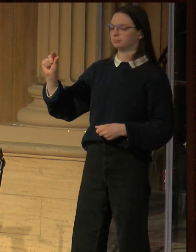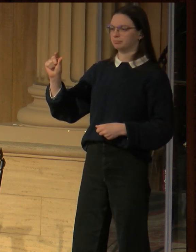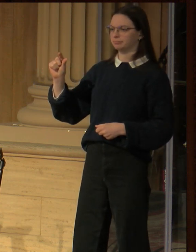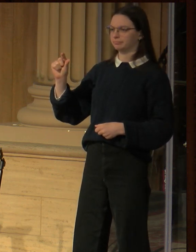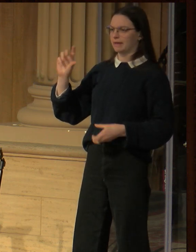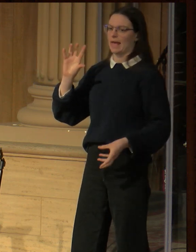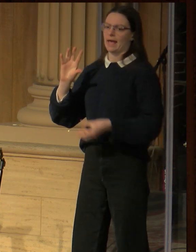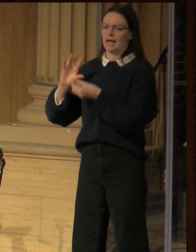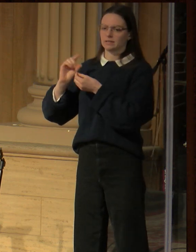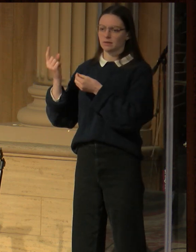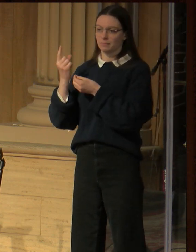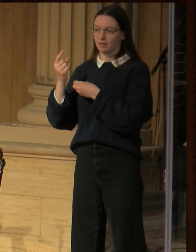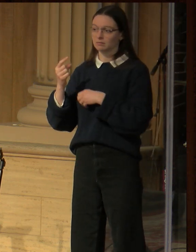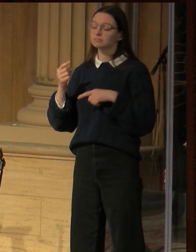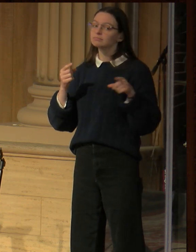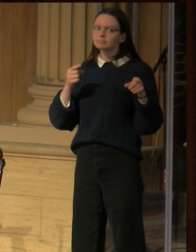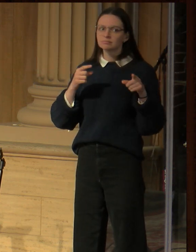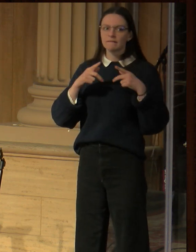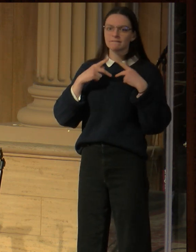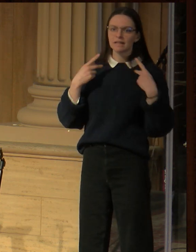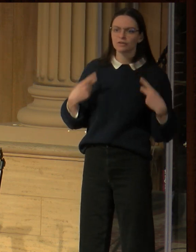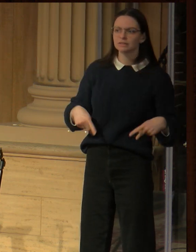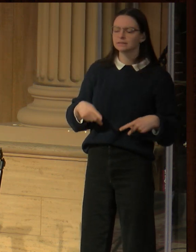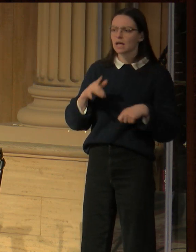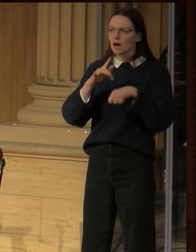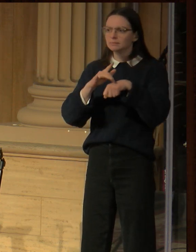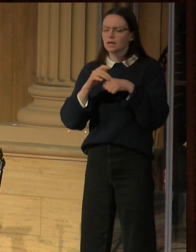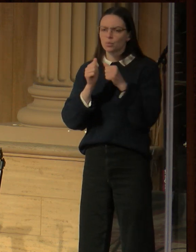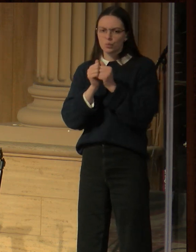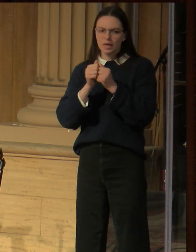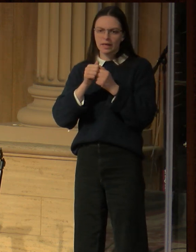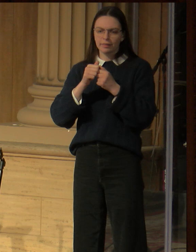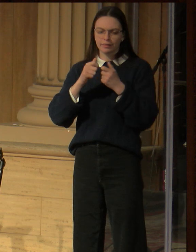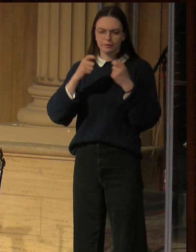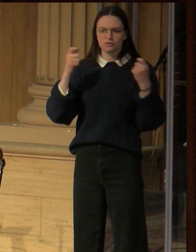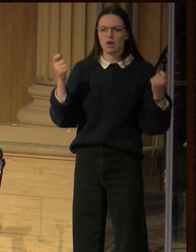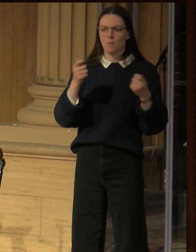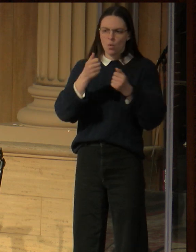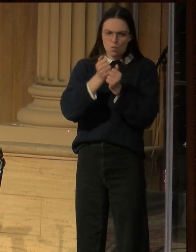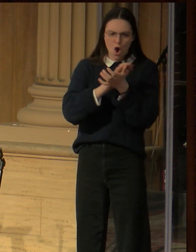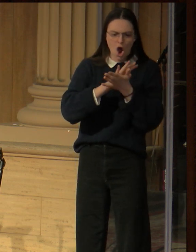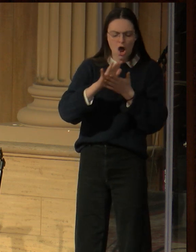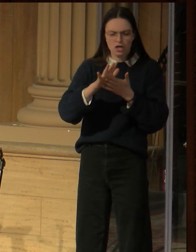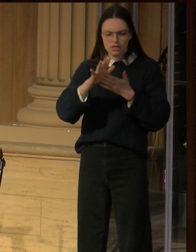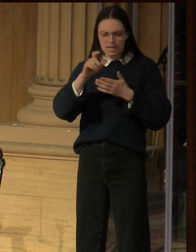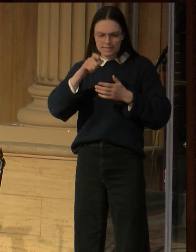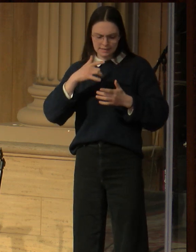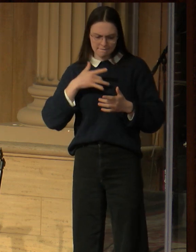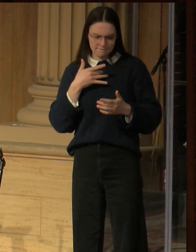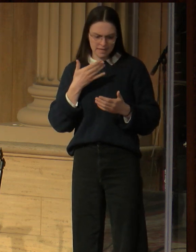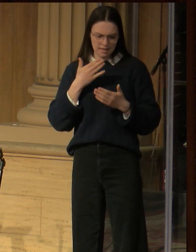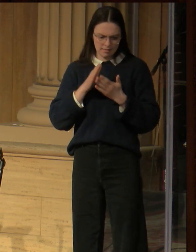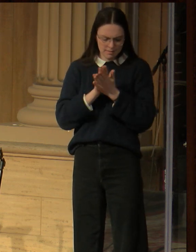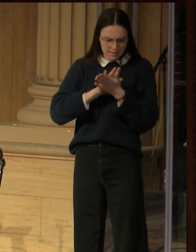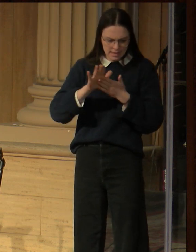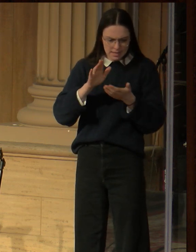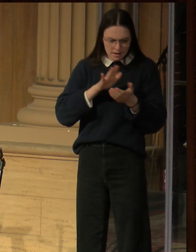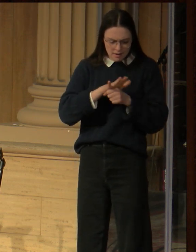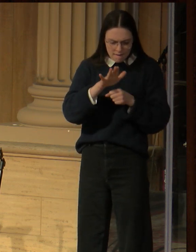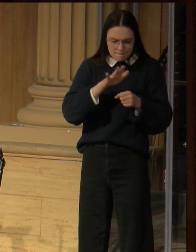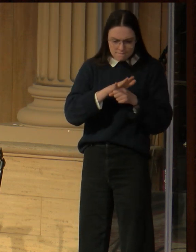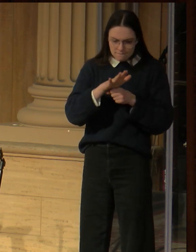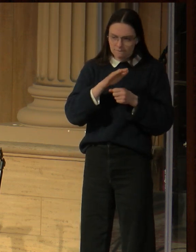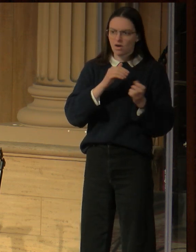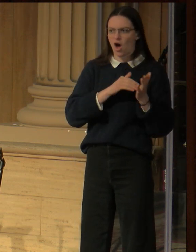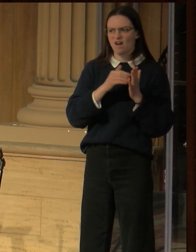Just like the Pharisees were obsessed with ritual washings to make themselves feel like they were clean enough and feel like they were pure enough, we can often say it must